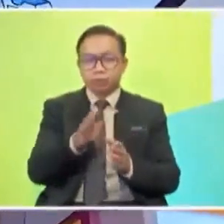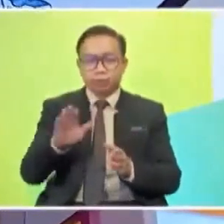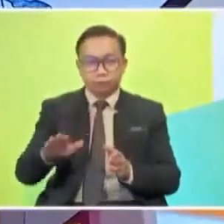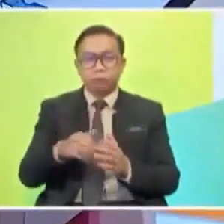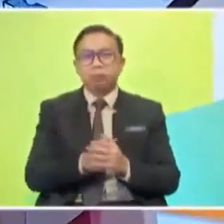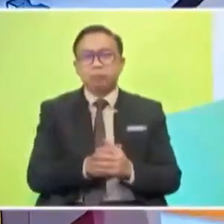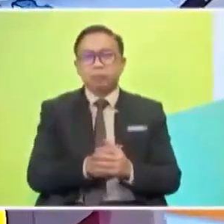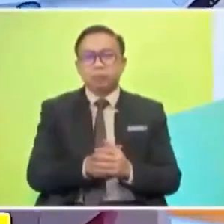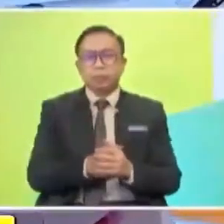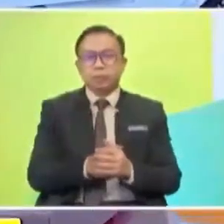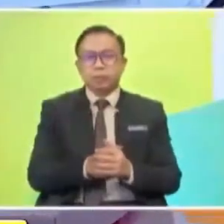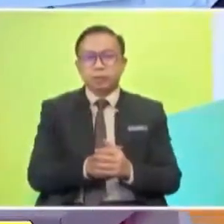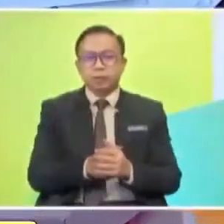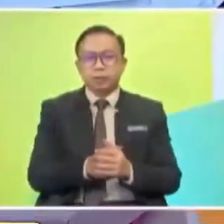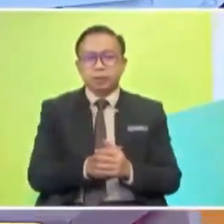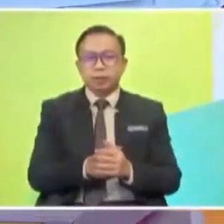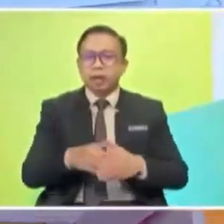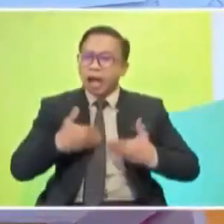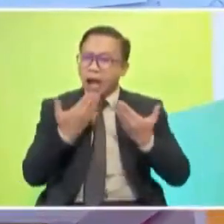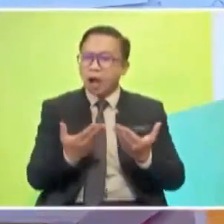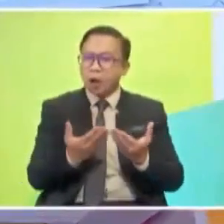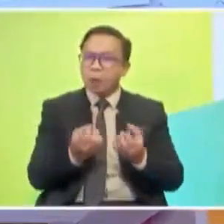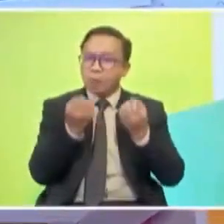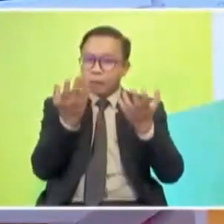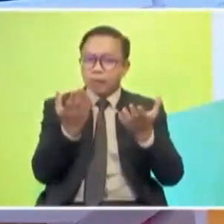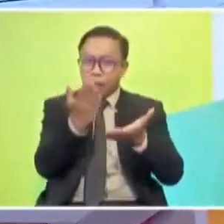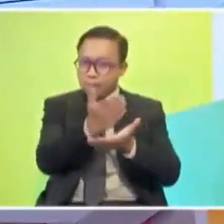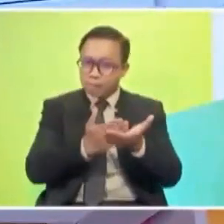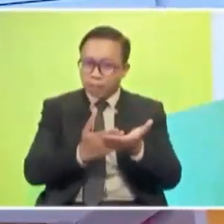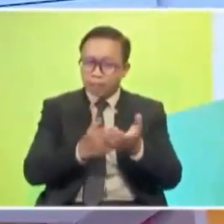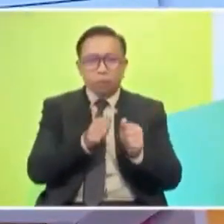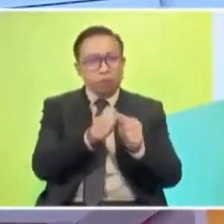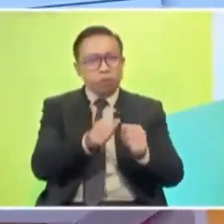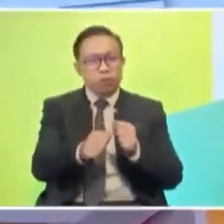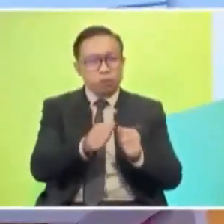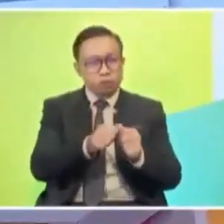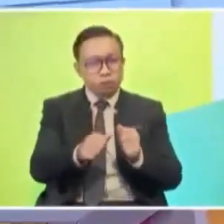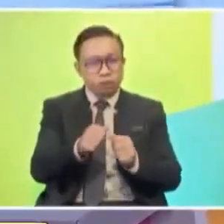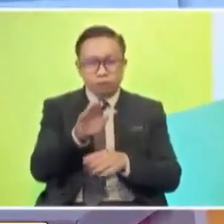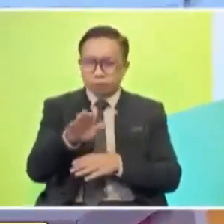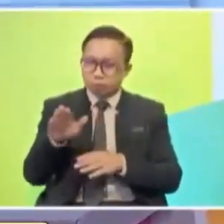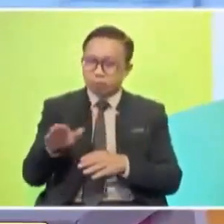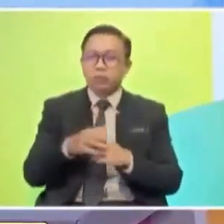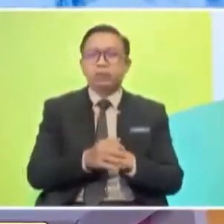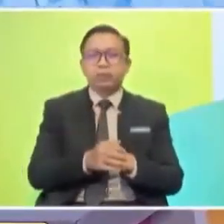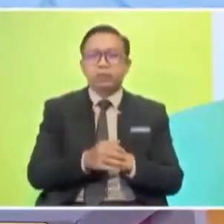Oh, wait. But how many parts do each sibling get?